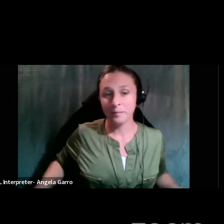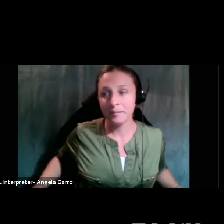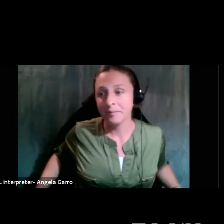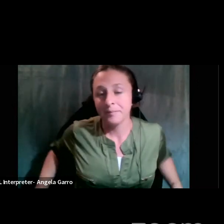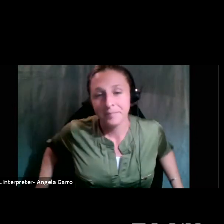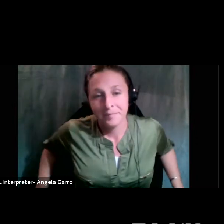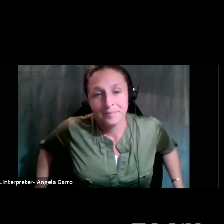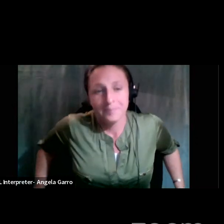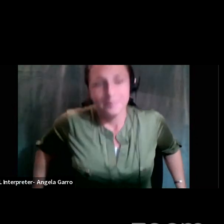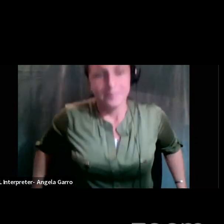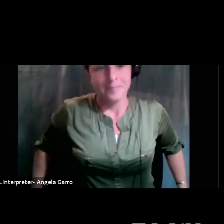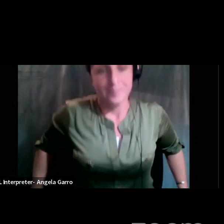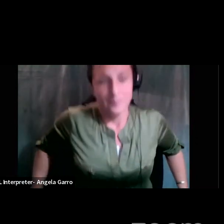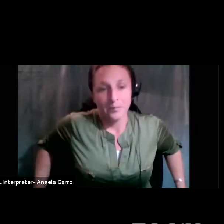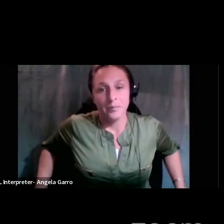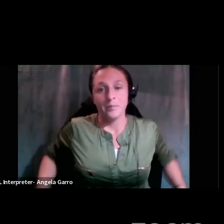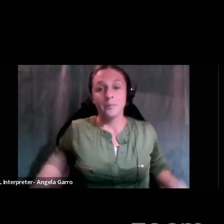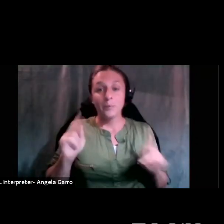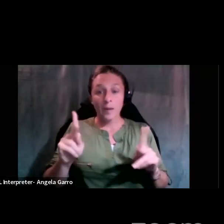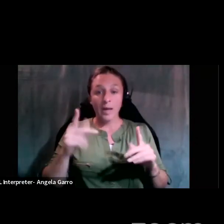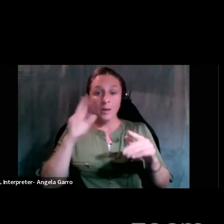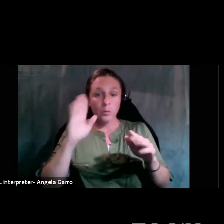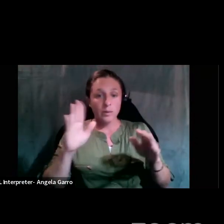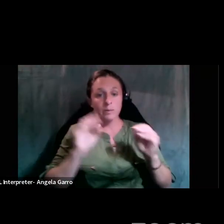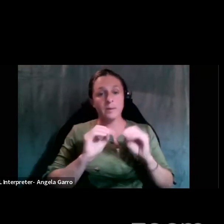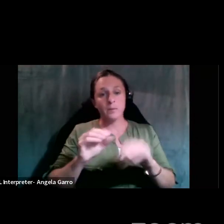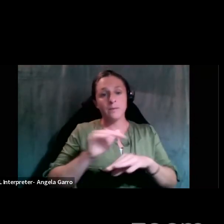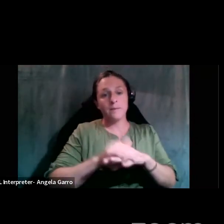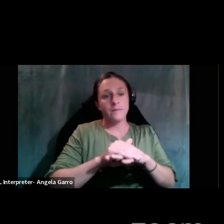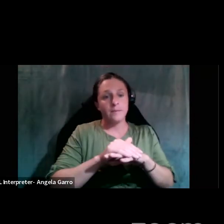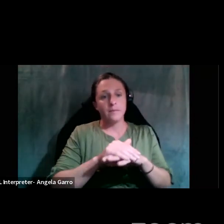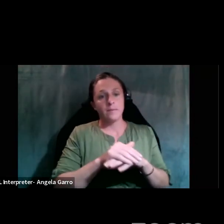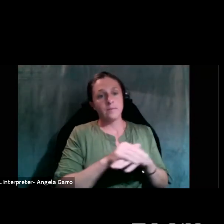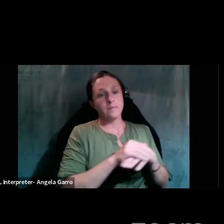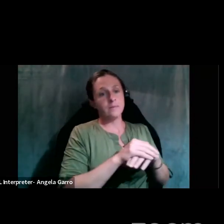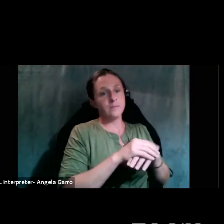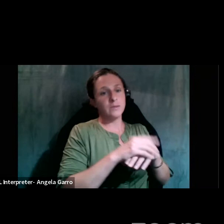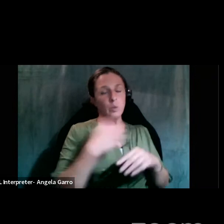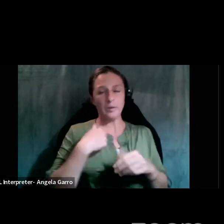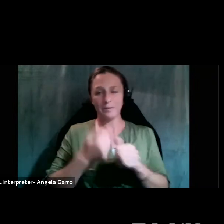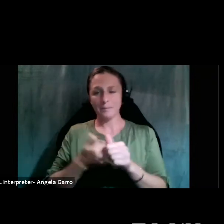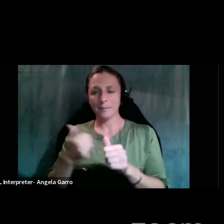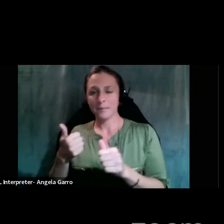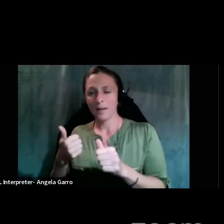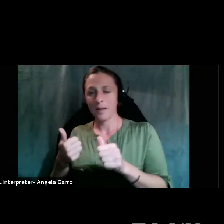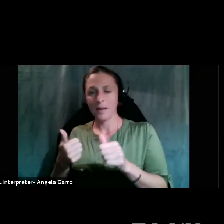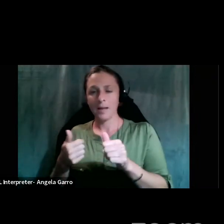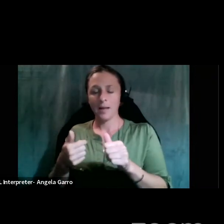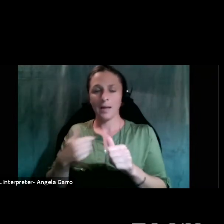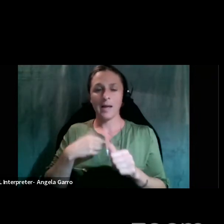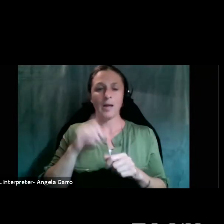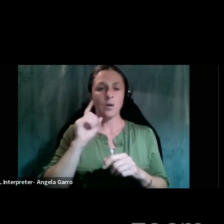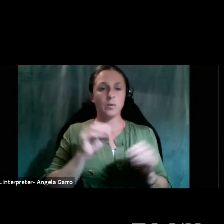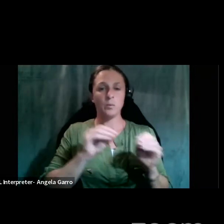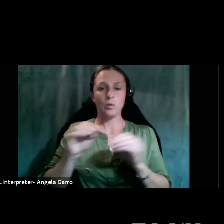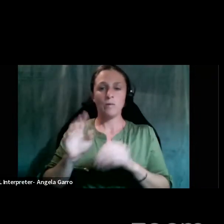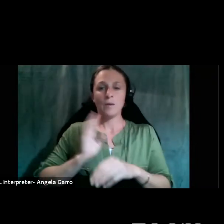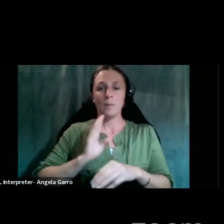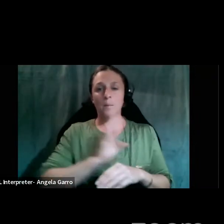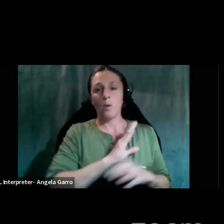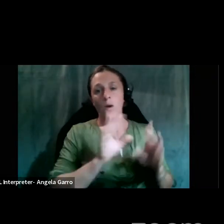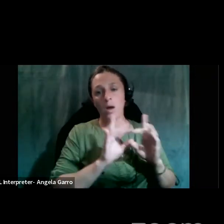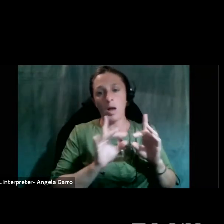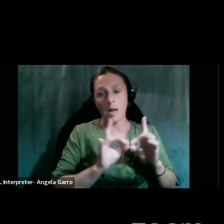Okay, thank you. We're going to move on. You know what? We're running behind. I'm going to move board comments to the end with